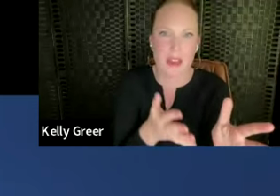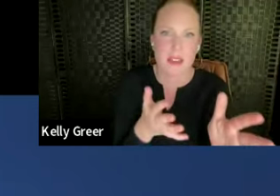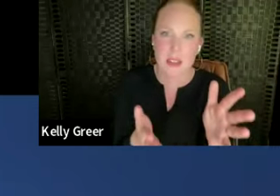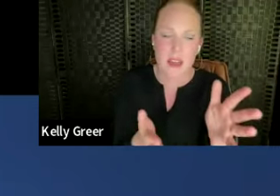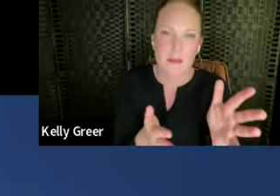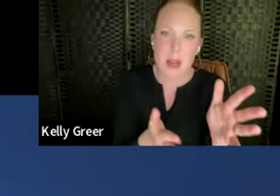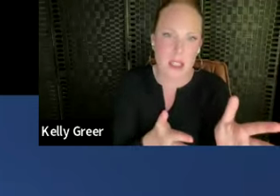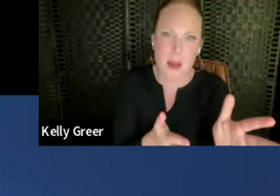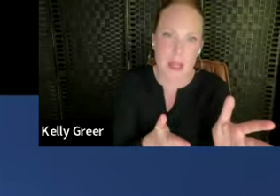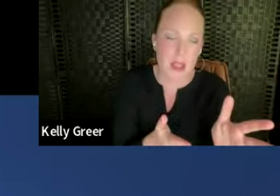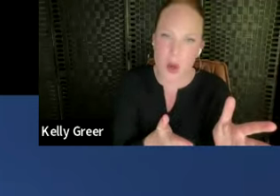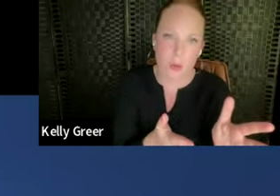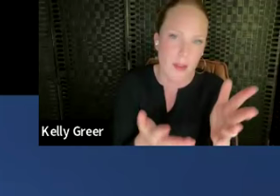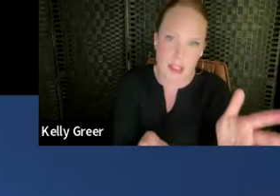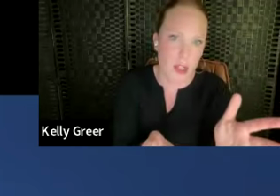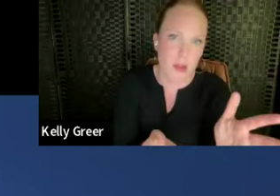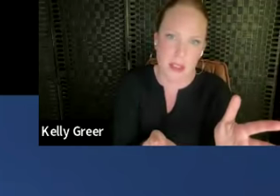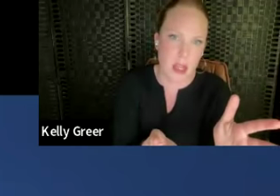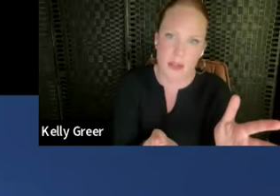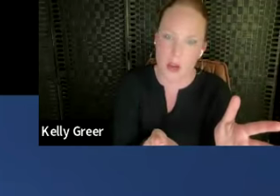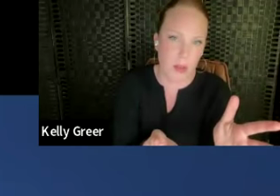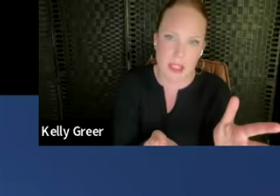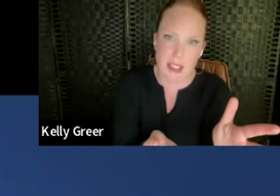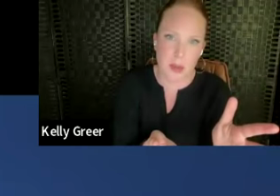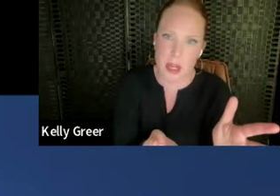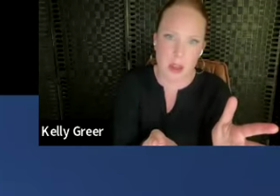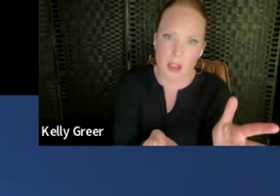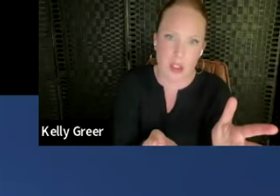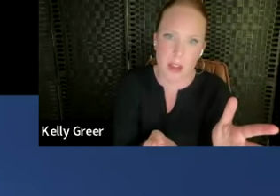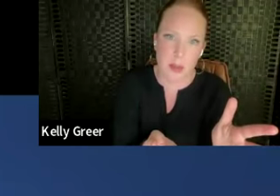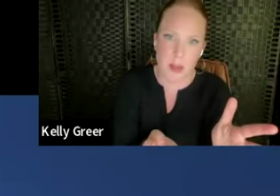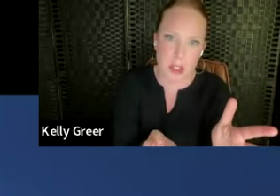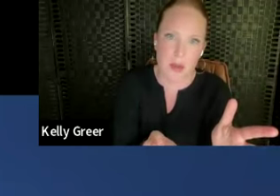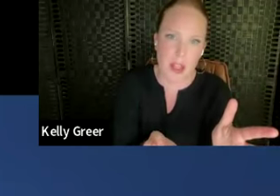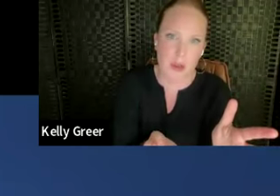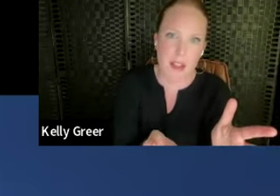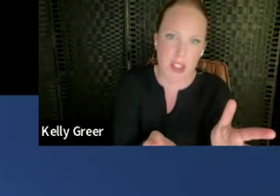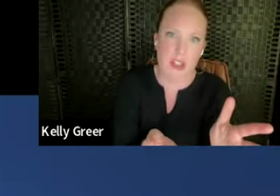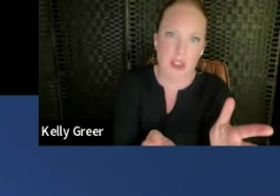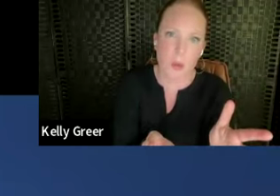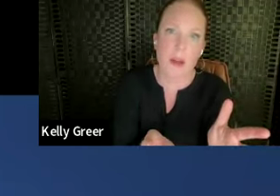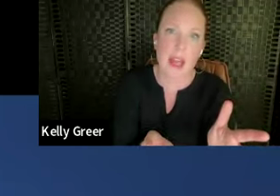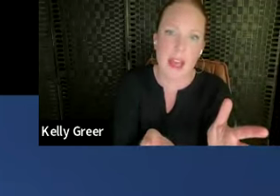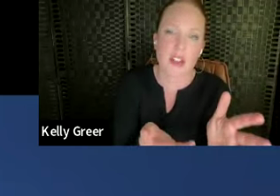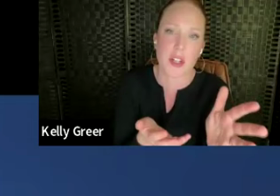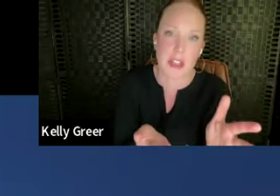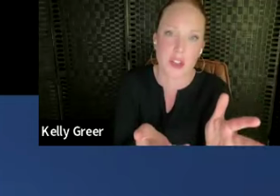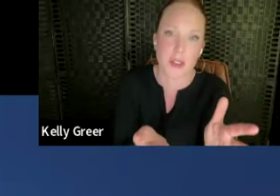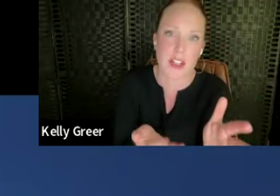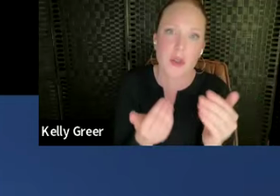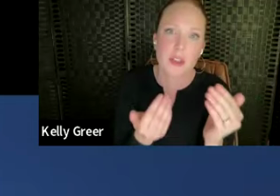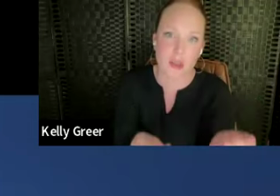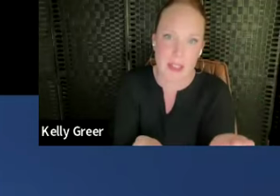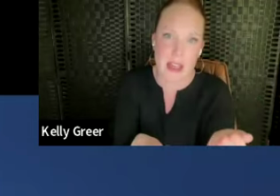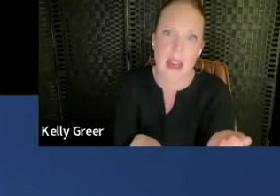wow, okay, this must not be we obviously know this is not the only accessible technology available to you, like you mentioned. So we went ahead to create